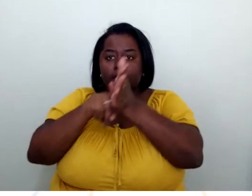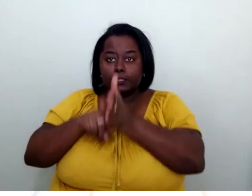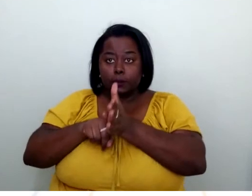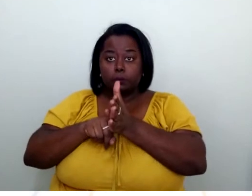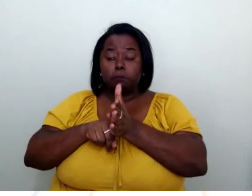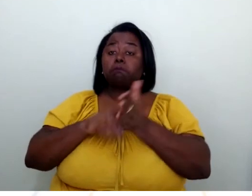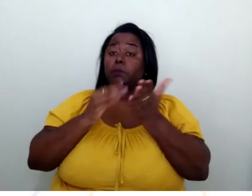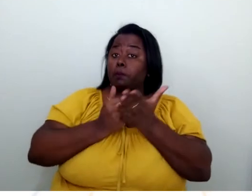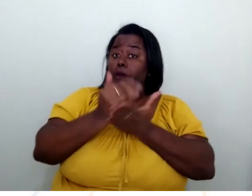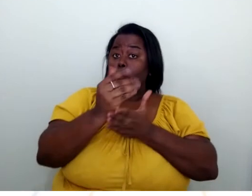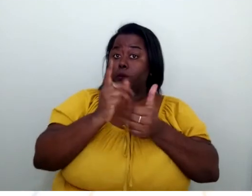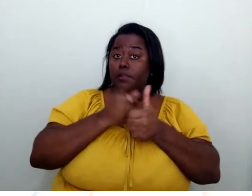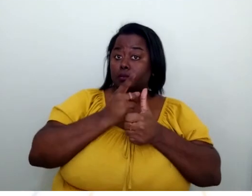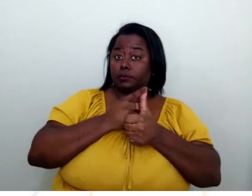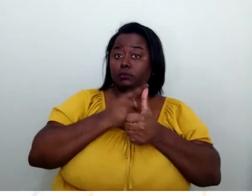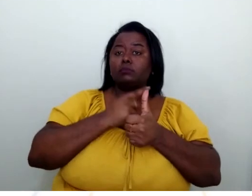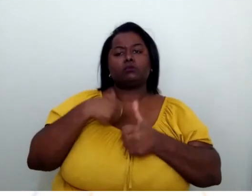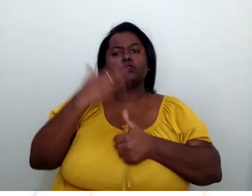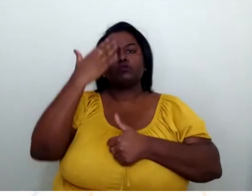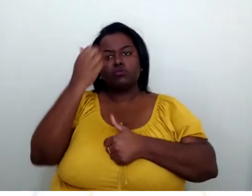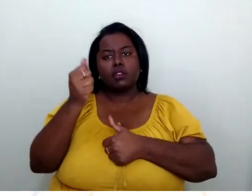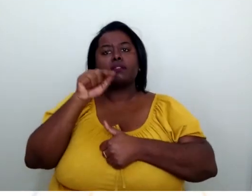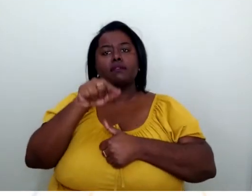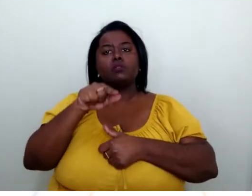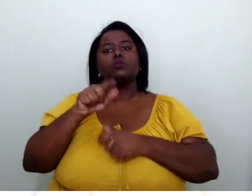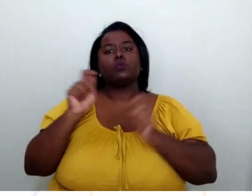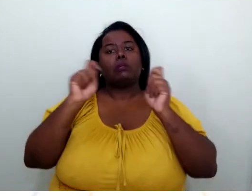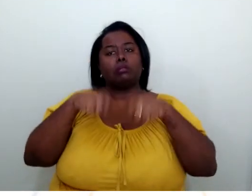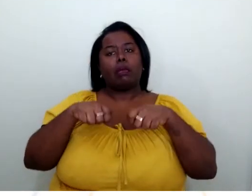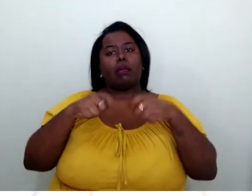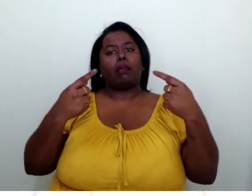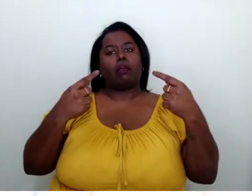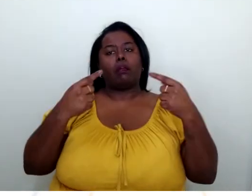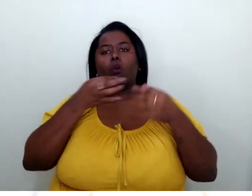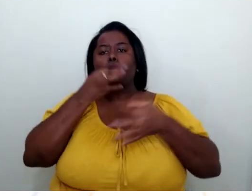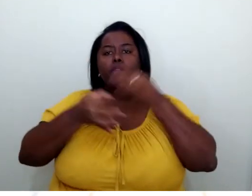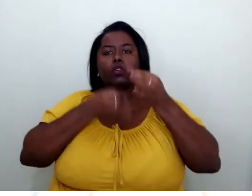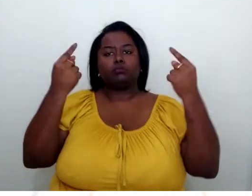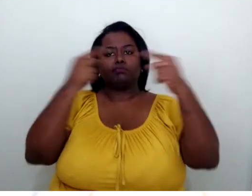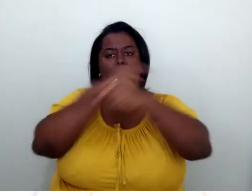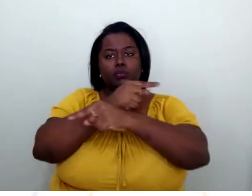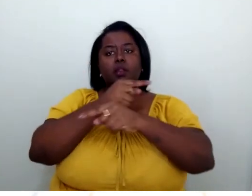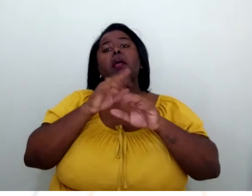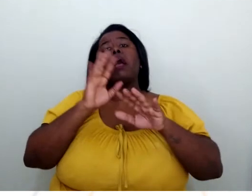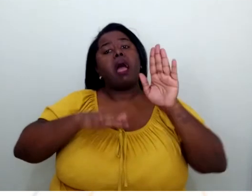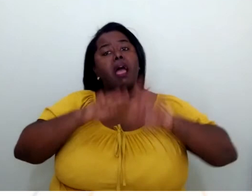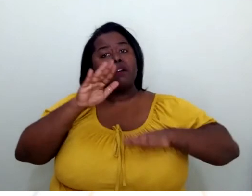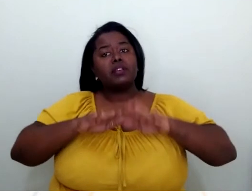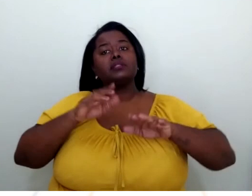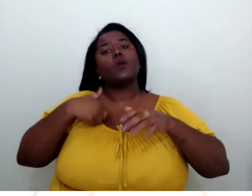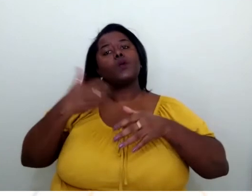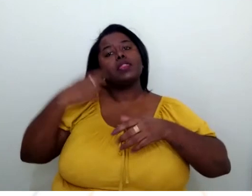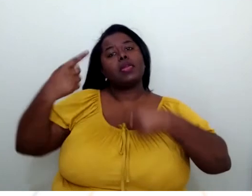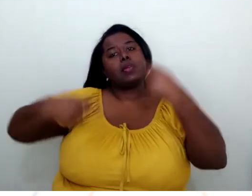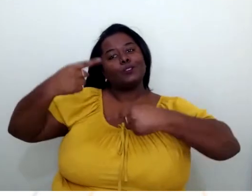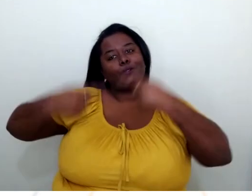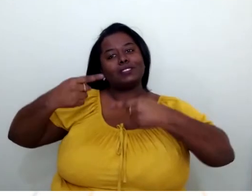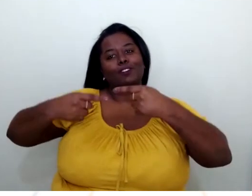them. Again, a lot's been written about this, and one individual is Dennis Litke, who runs